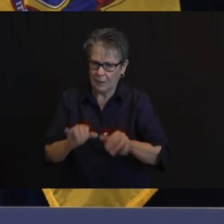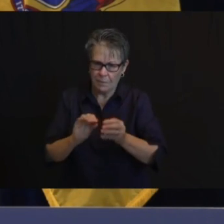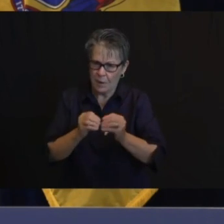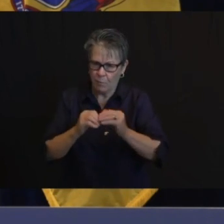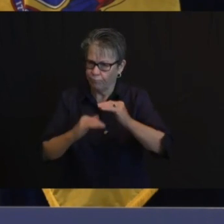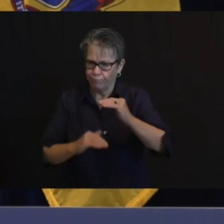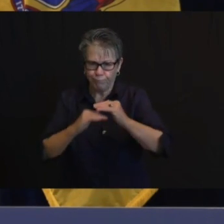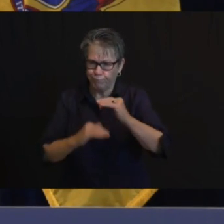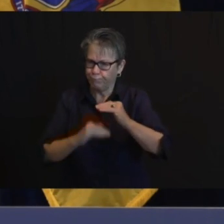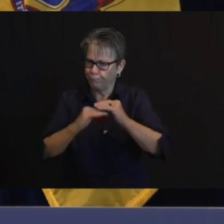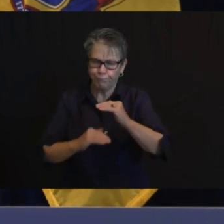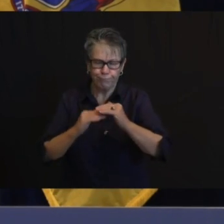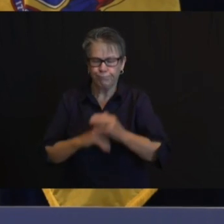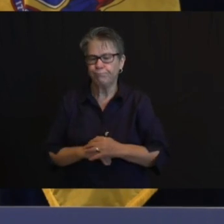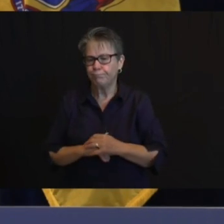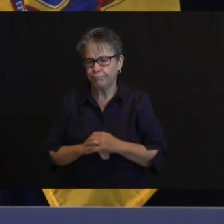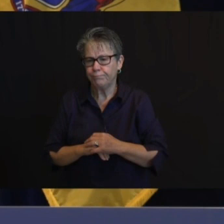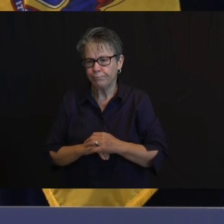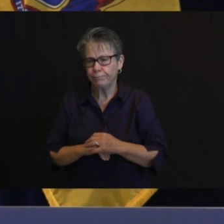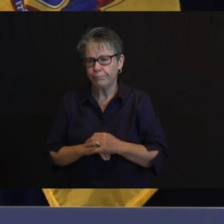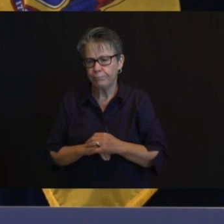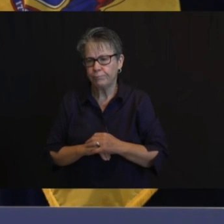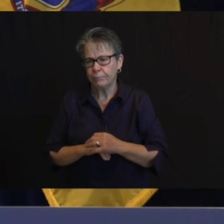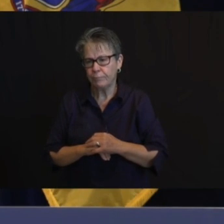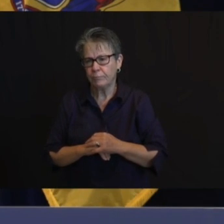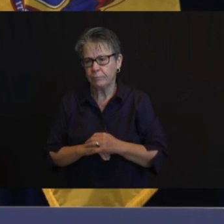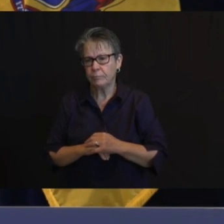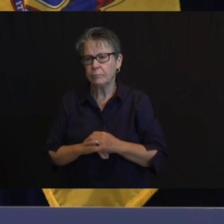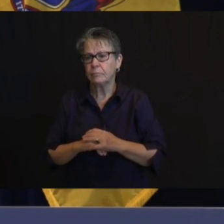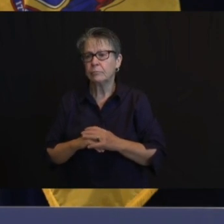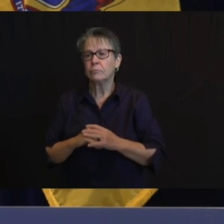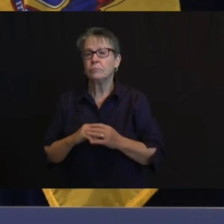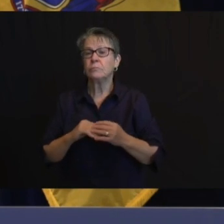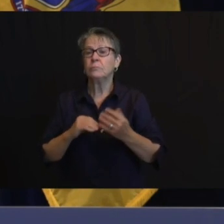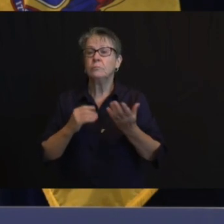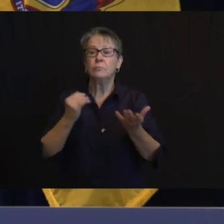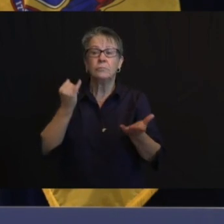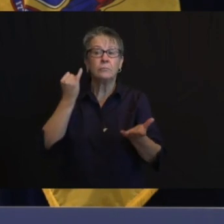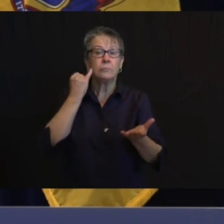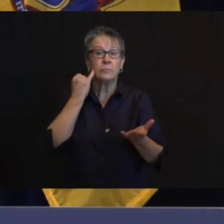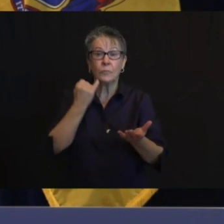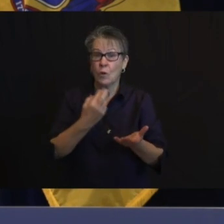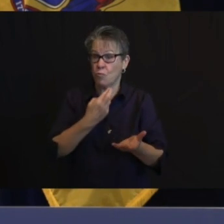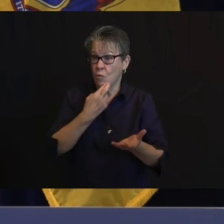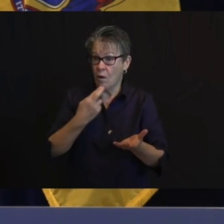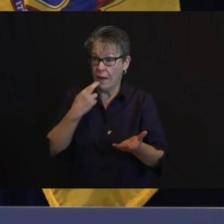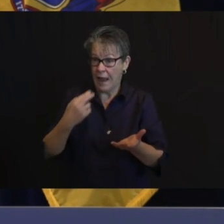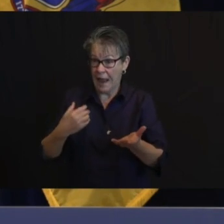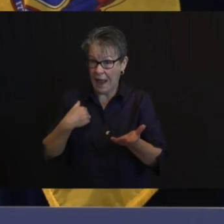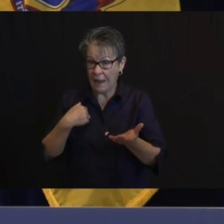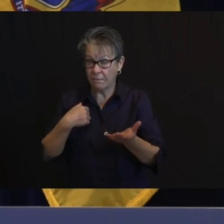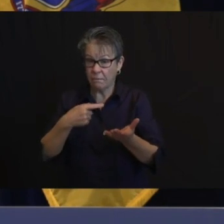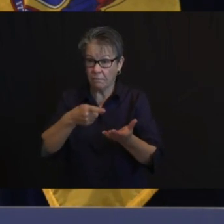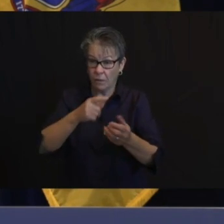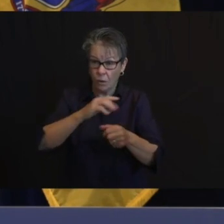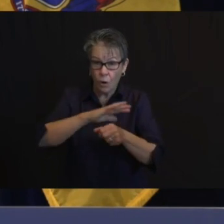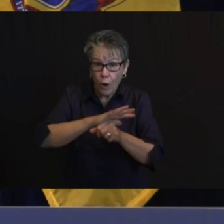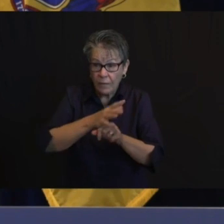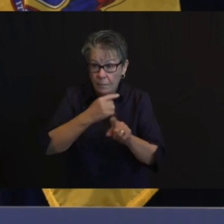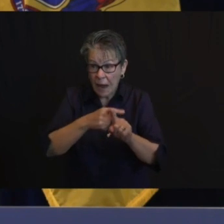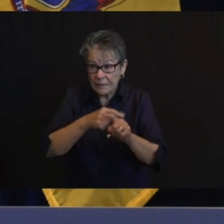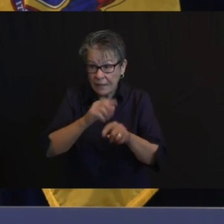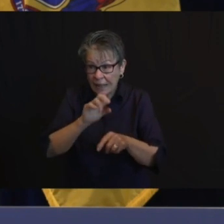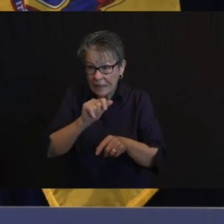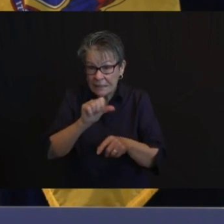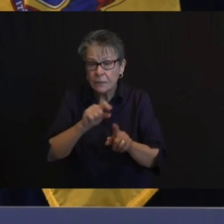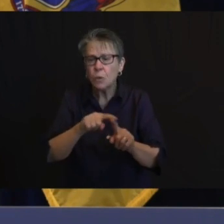there's outbreak, you know, X cases at restaurant X, that's a very specific reality, and we haven't had a whole lot of